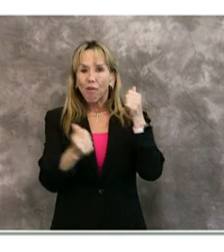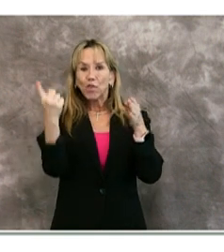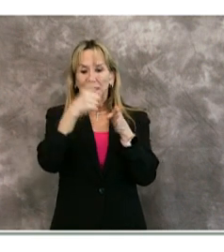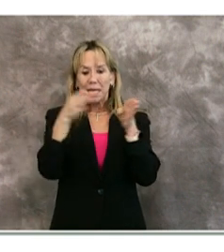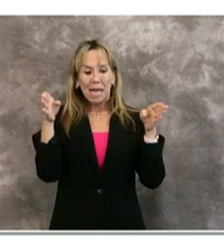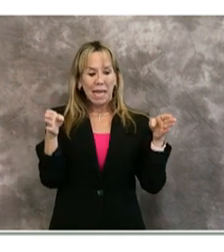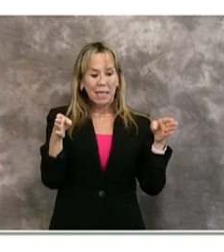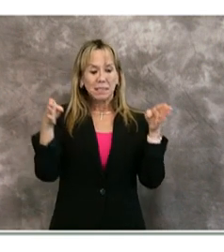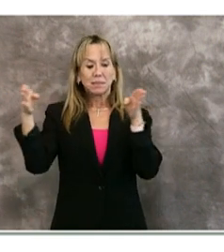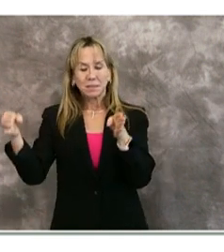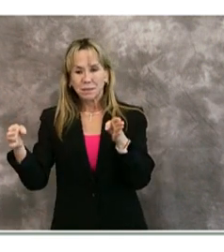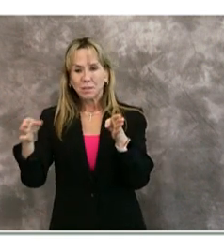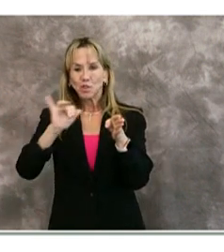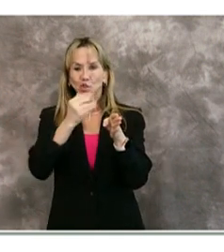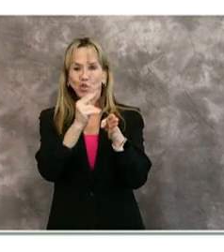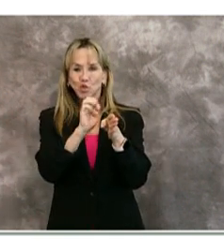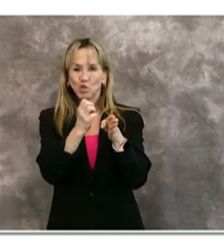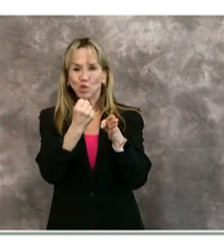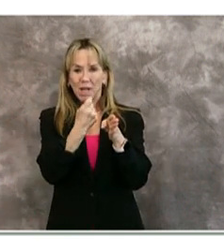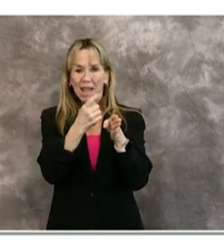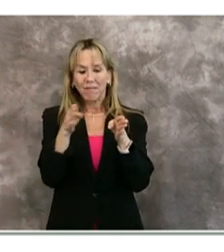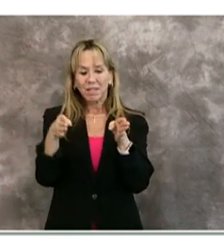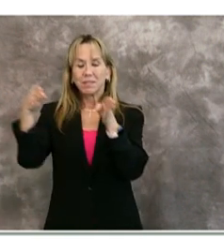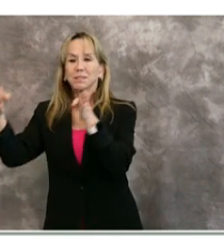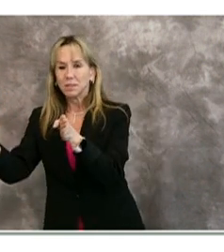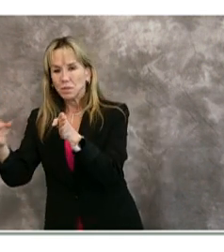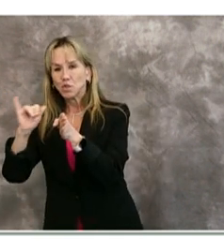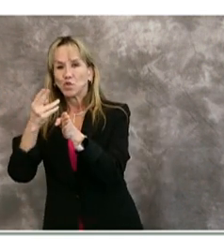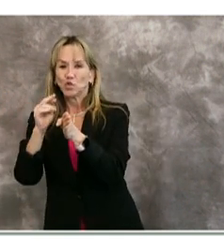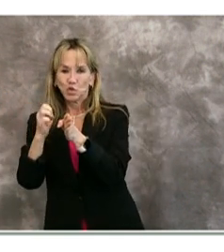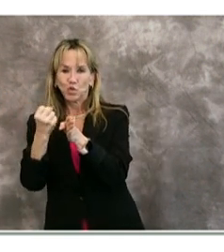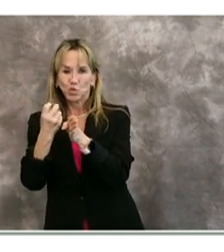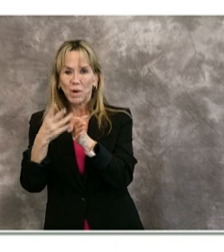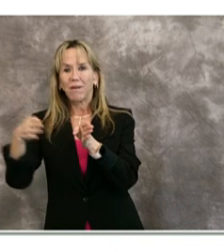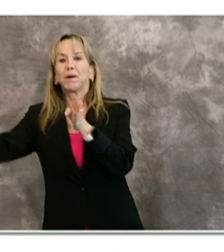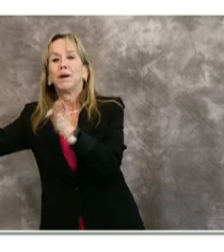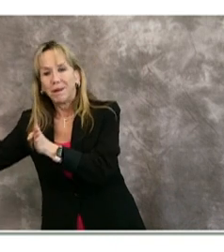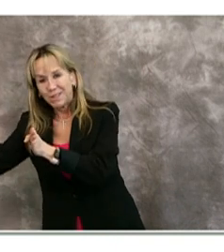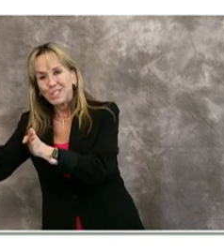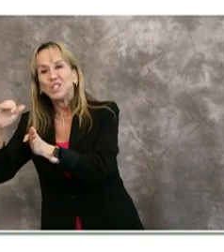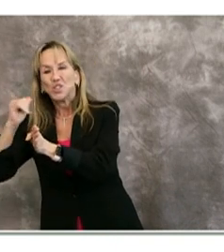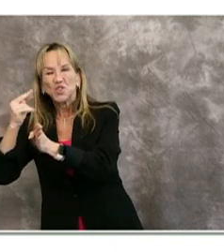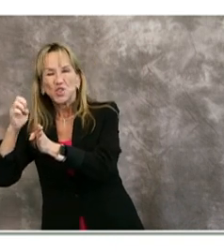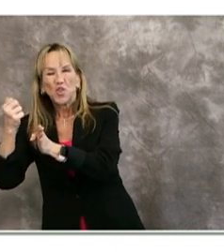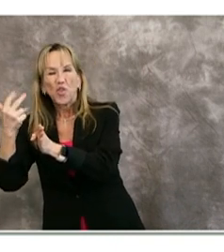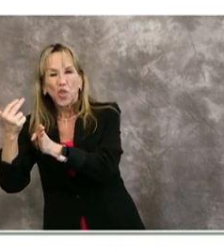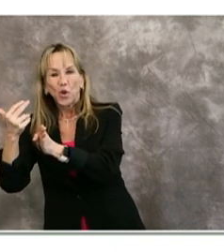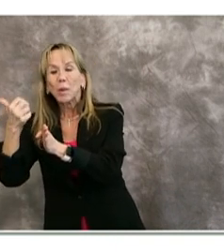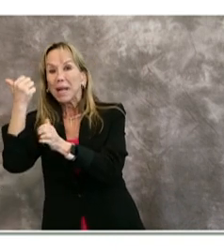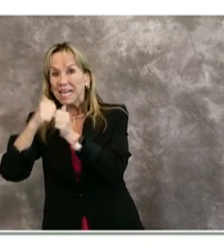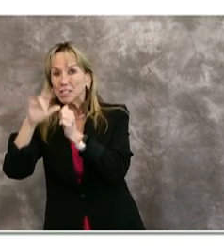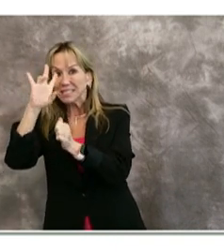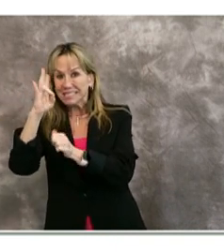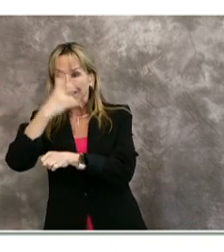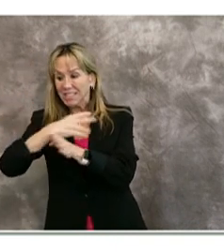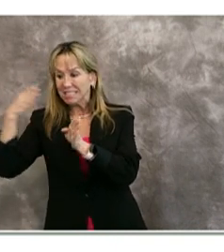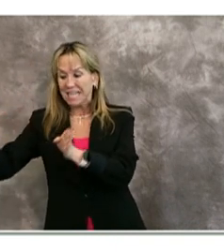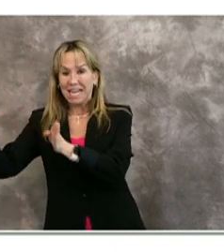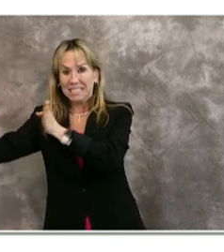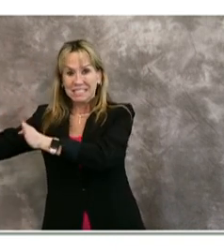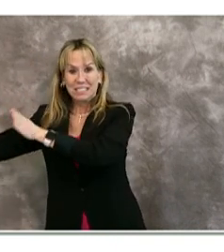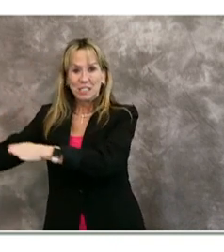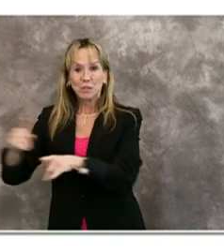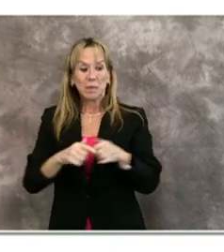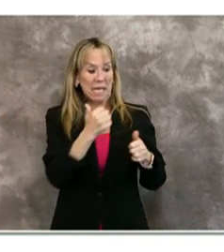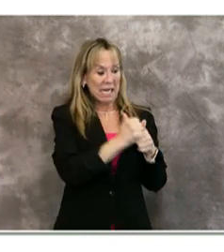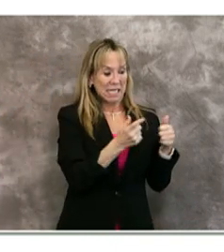off. So we will conduct the strategies and the actions that I have already